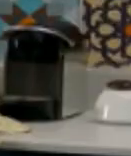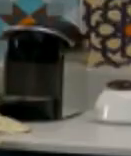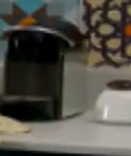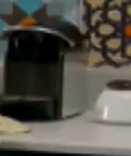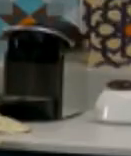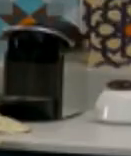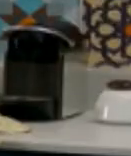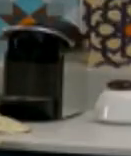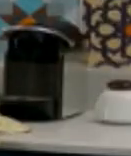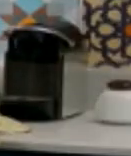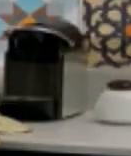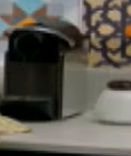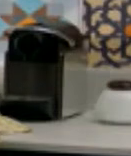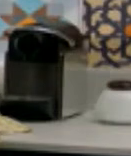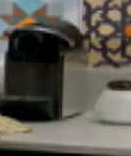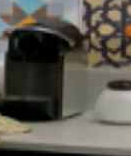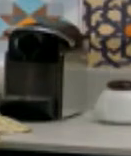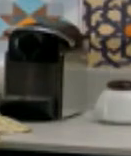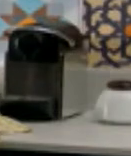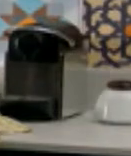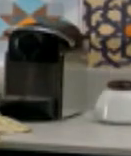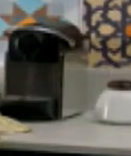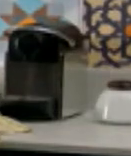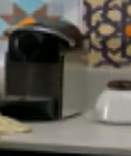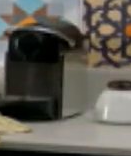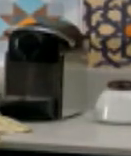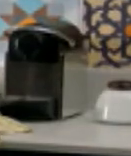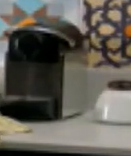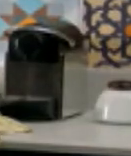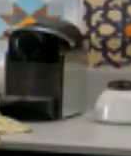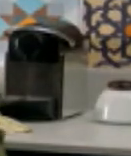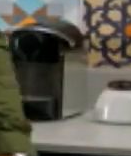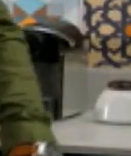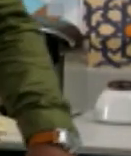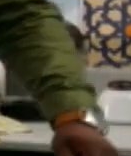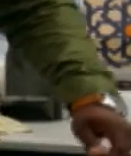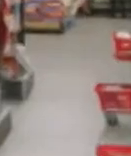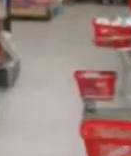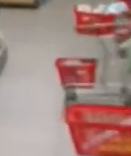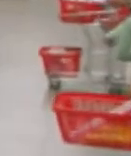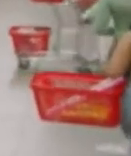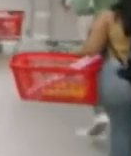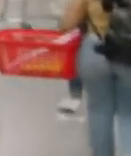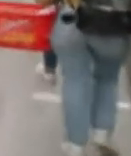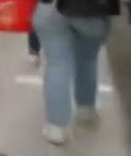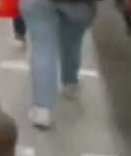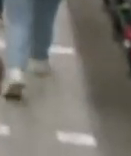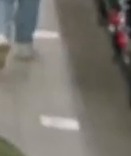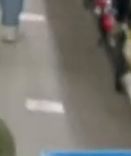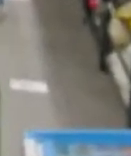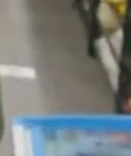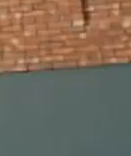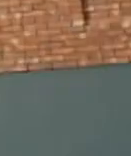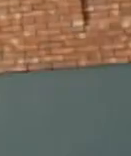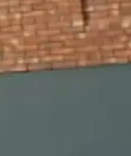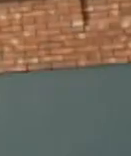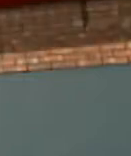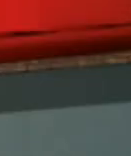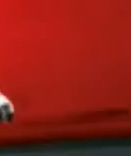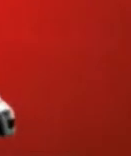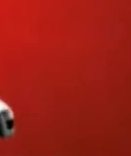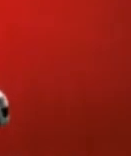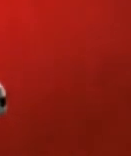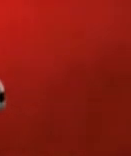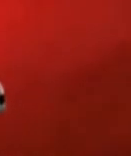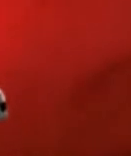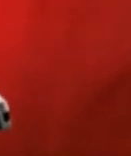It's Bucky season! It's Bucky season at OK, where everybody's rushing for the chance to win a